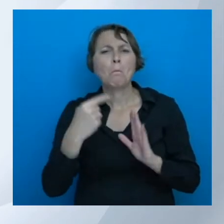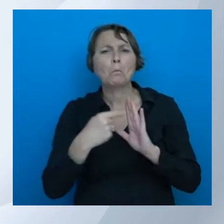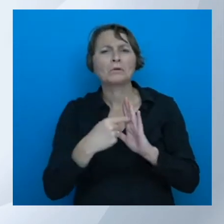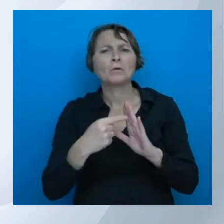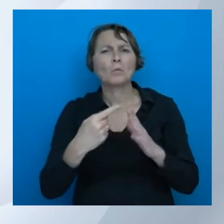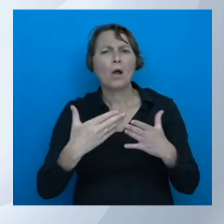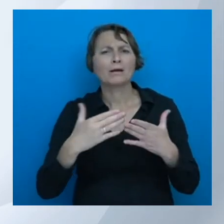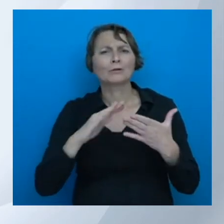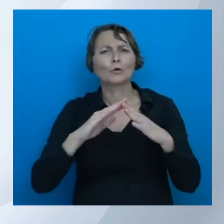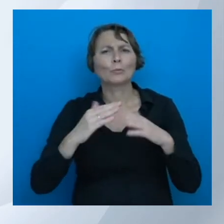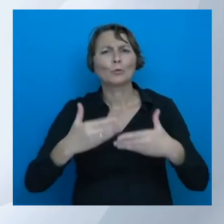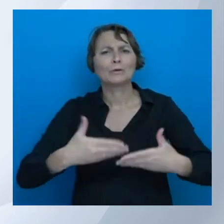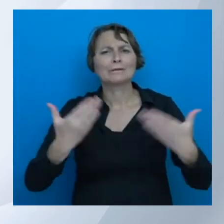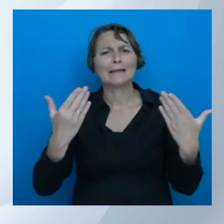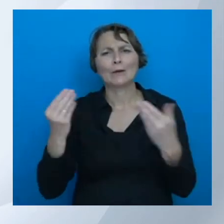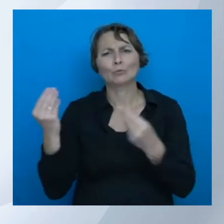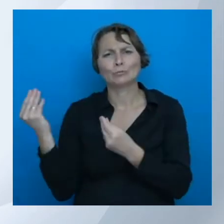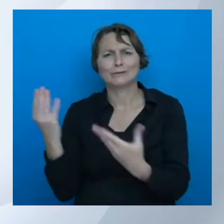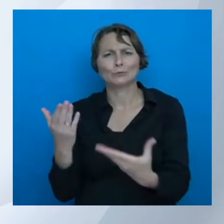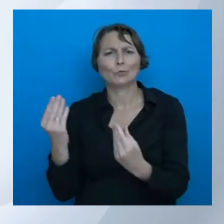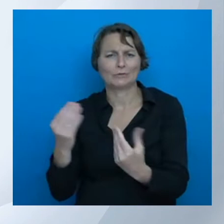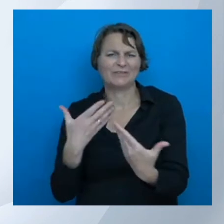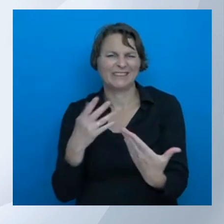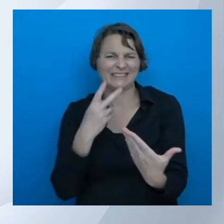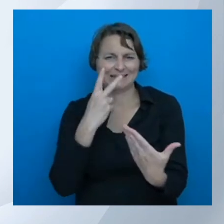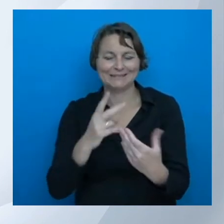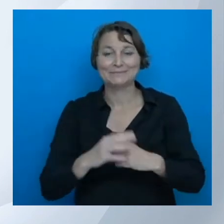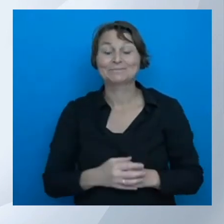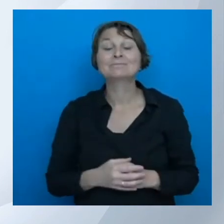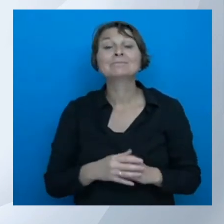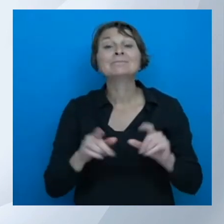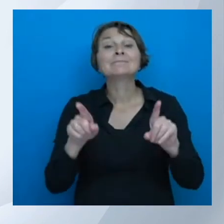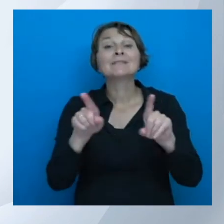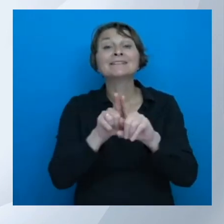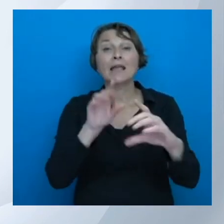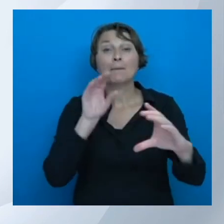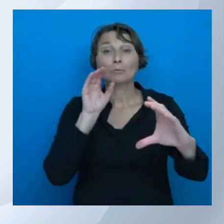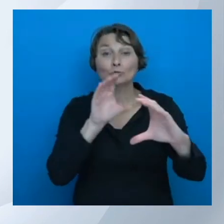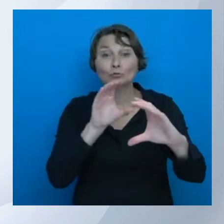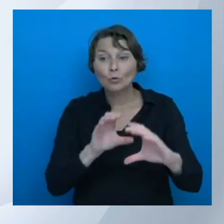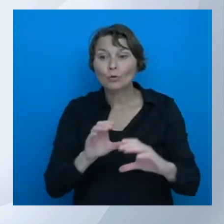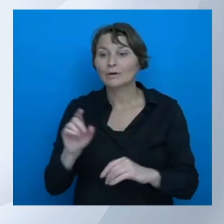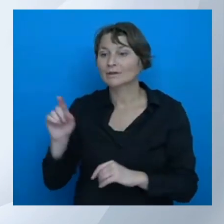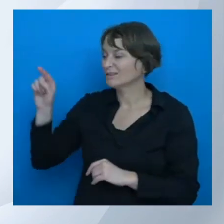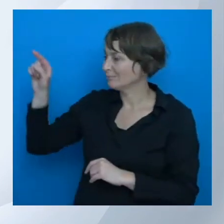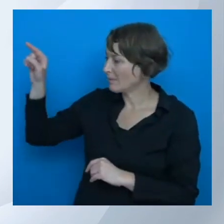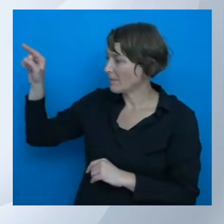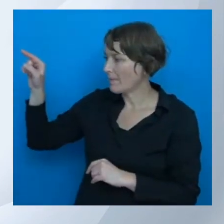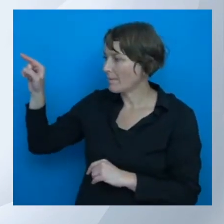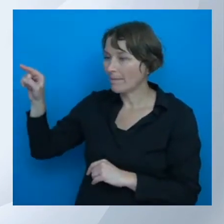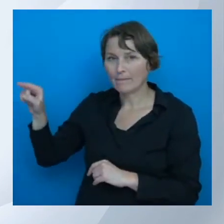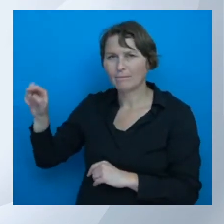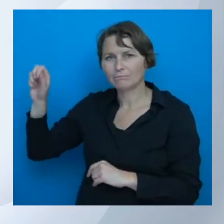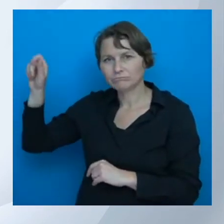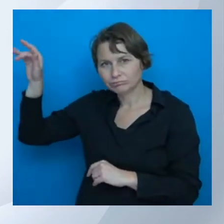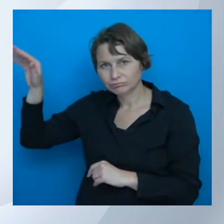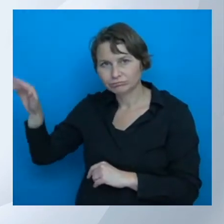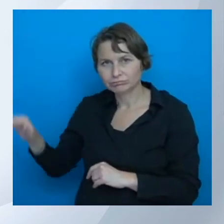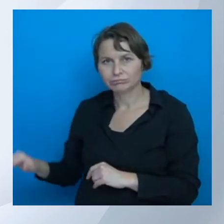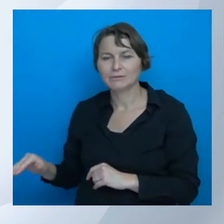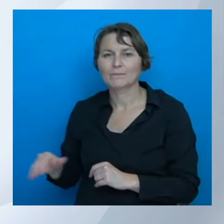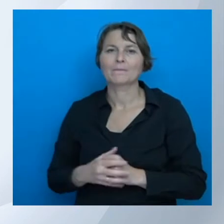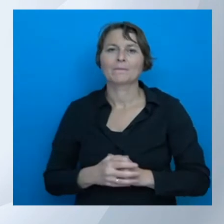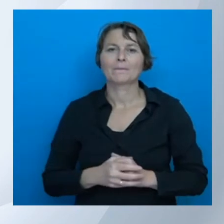I spun up. Similarly, you can write it off to storage, application gateway, API management, a whole bunch of things. You can